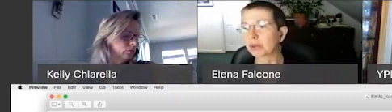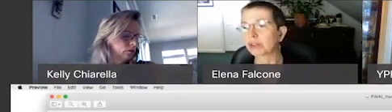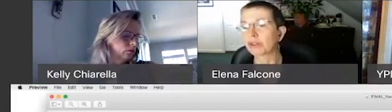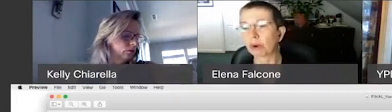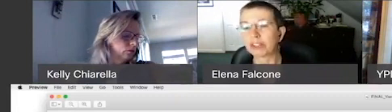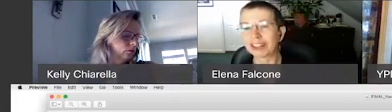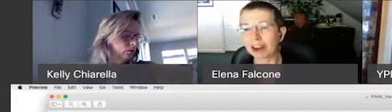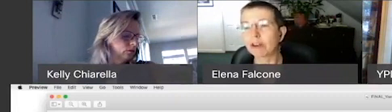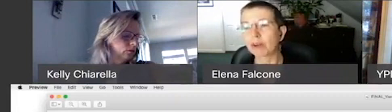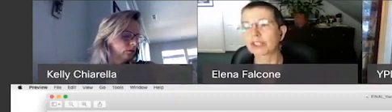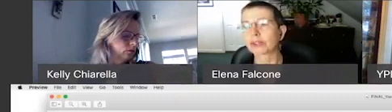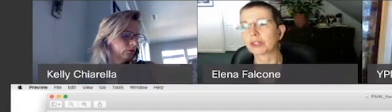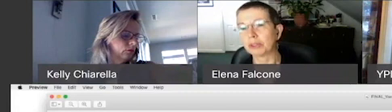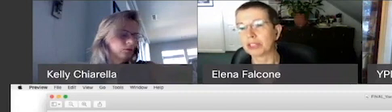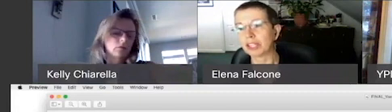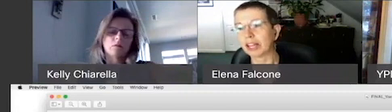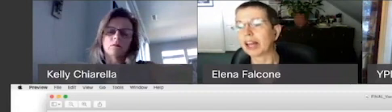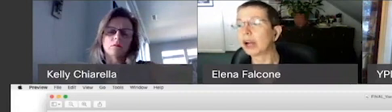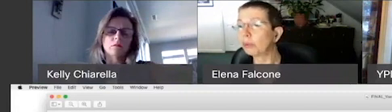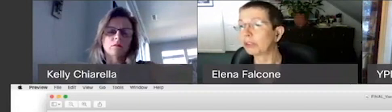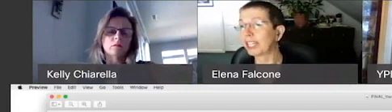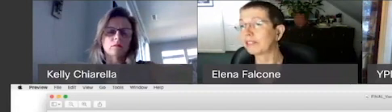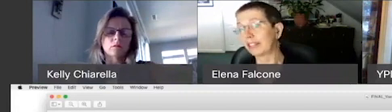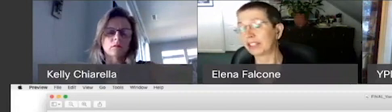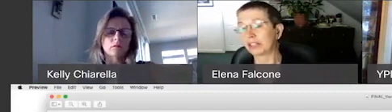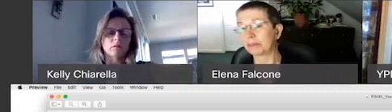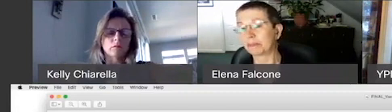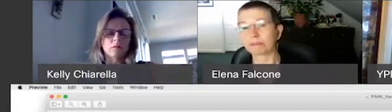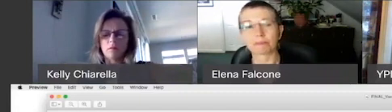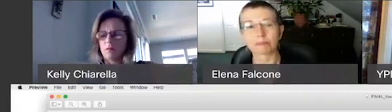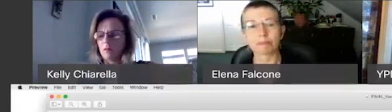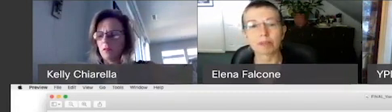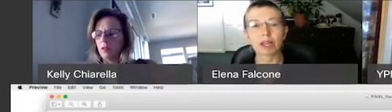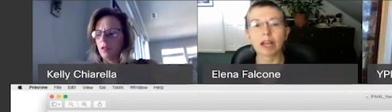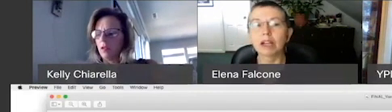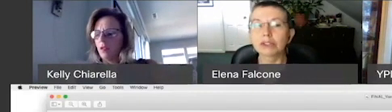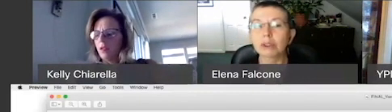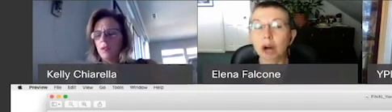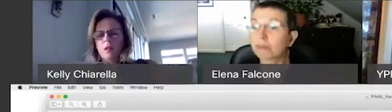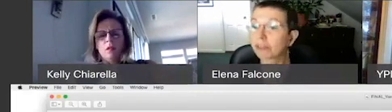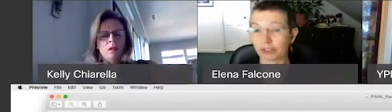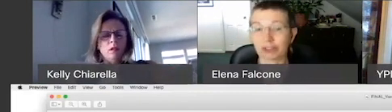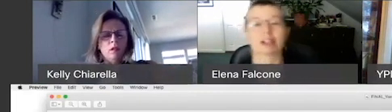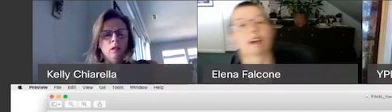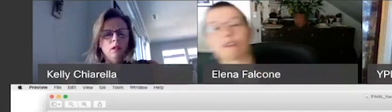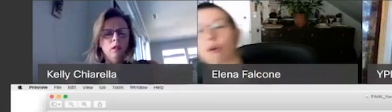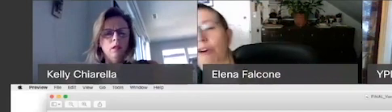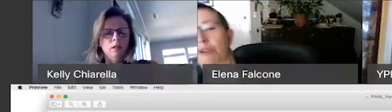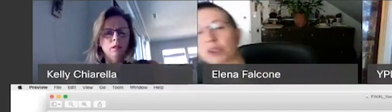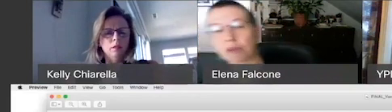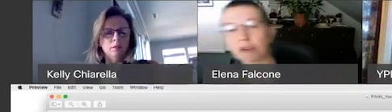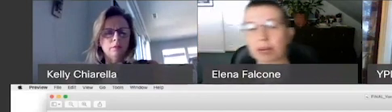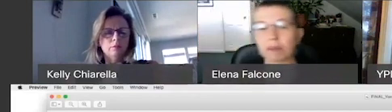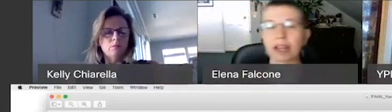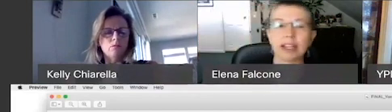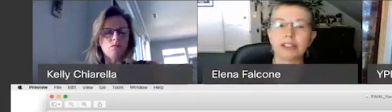enduring resource for the entire Westchester community, and I hope you'll take advantage of it. So up first